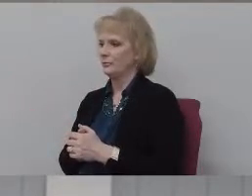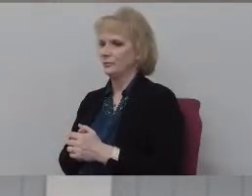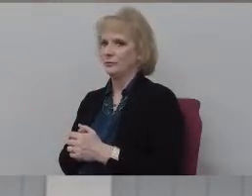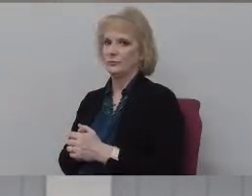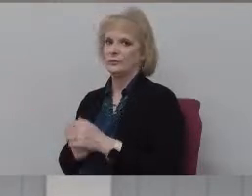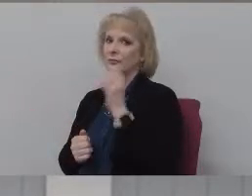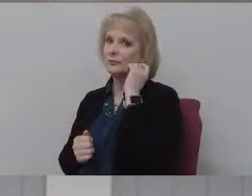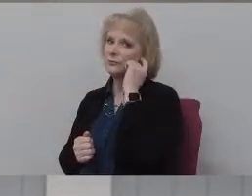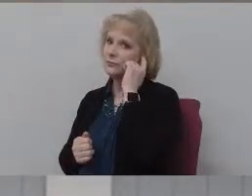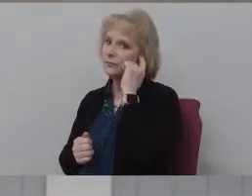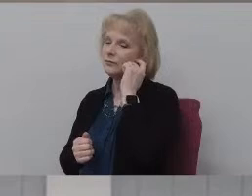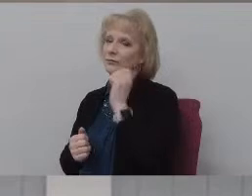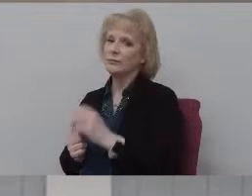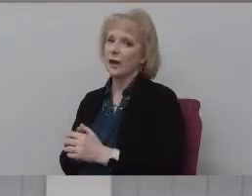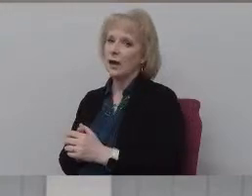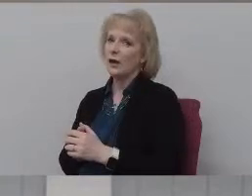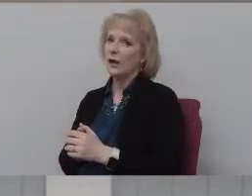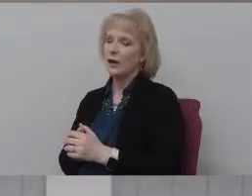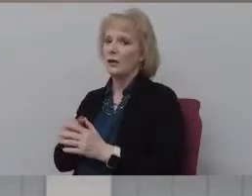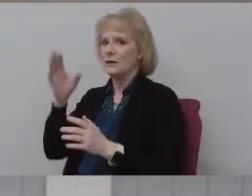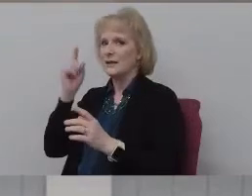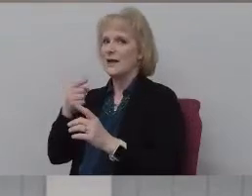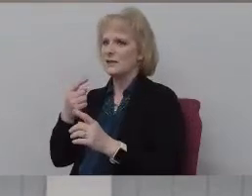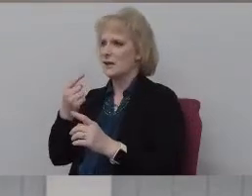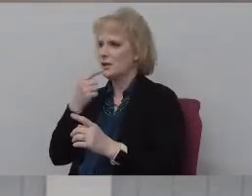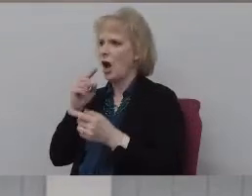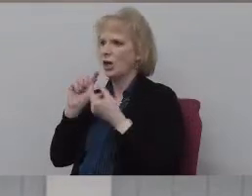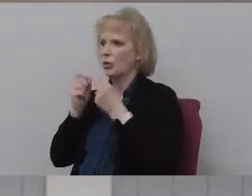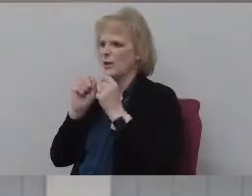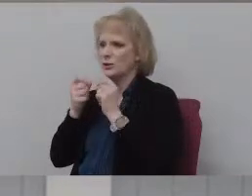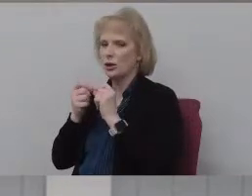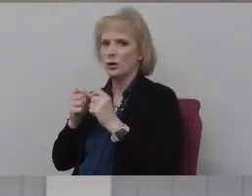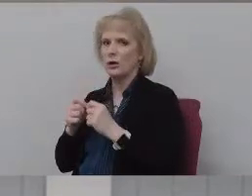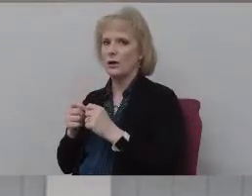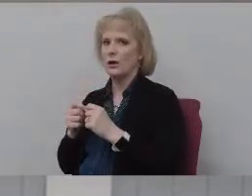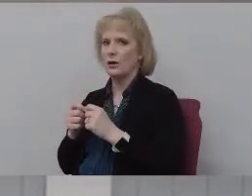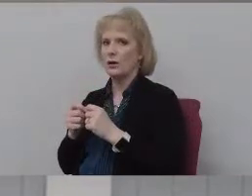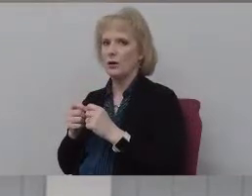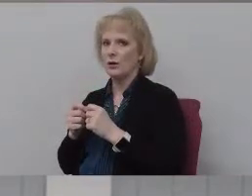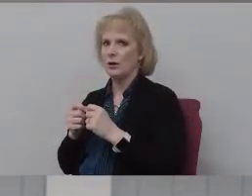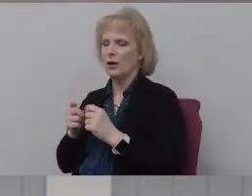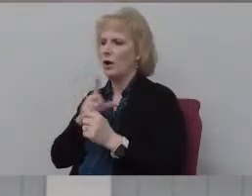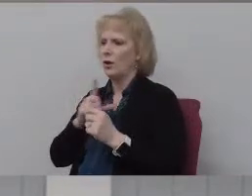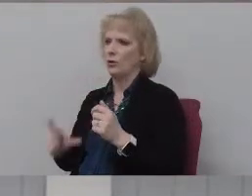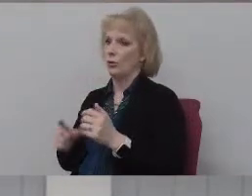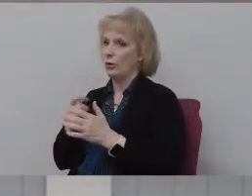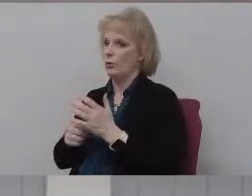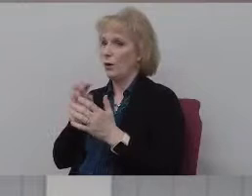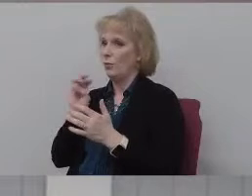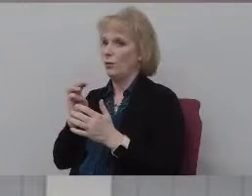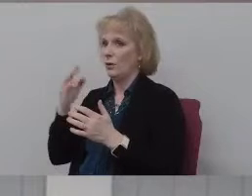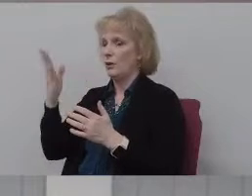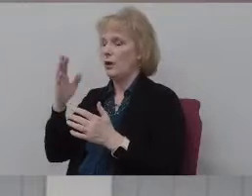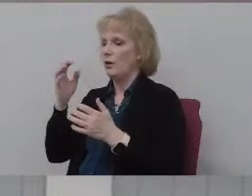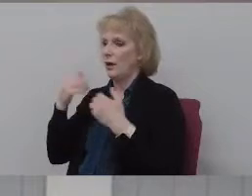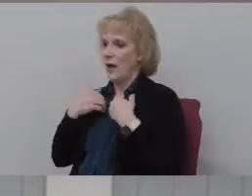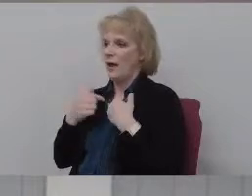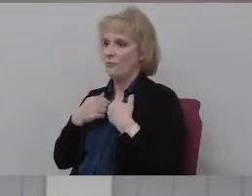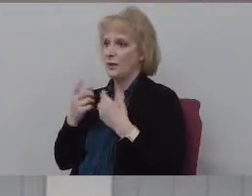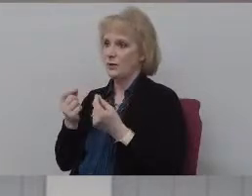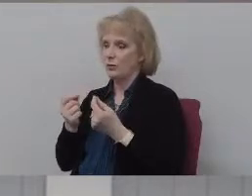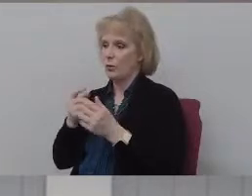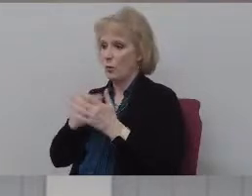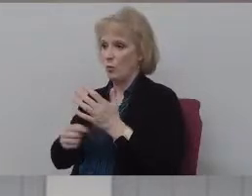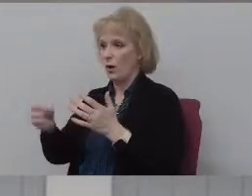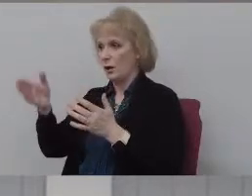So I've got a little bit of a tongue twister here. What God would have, so we're talking about, Lord, what wilt thou have me to do? What